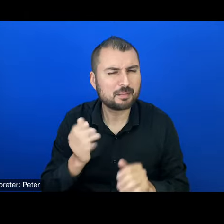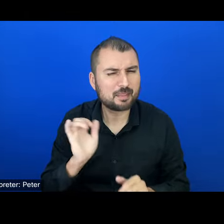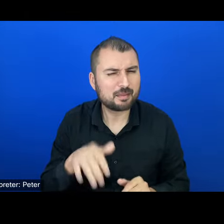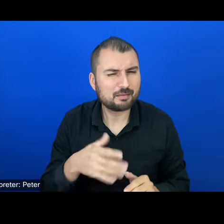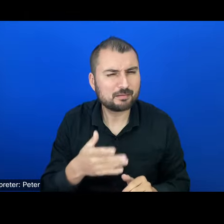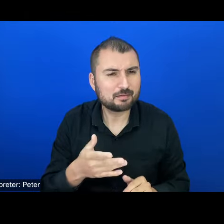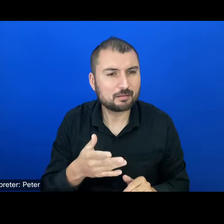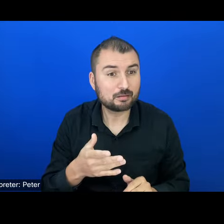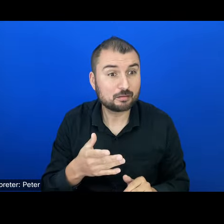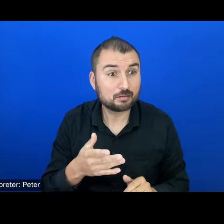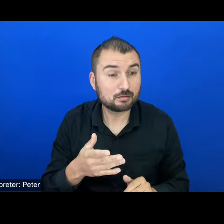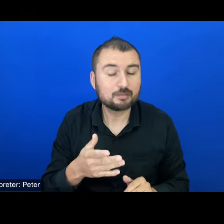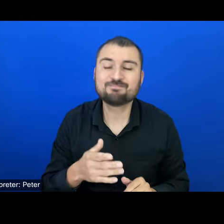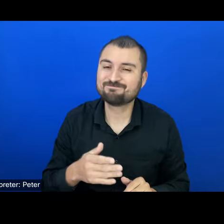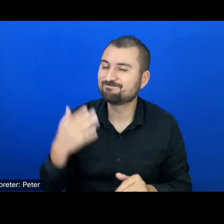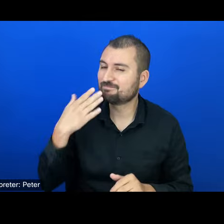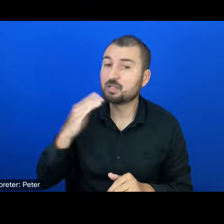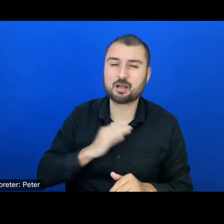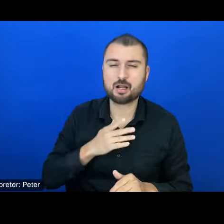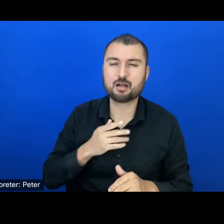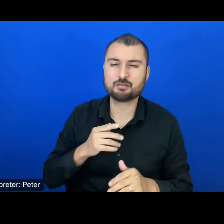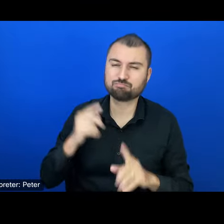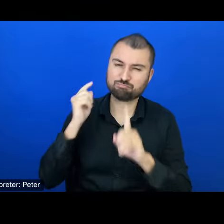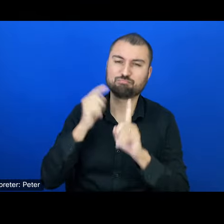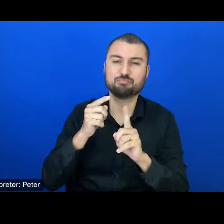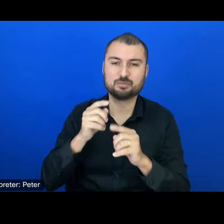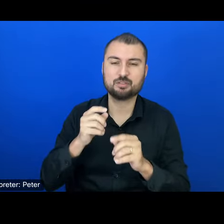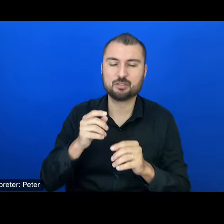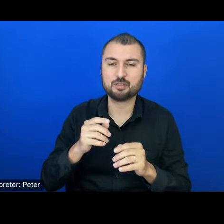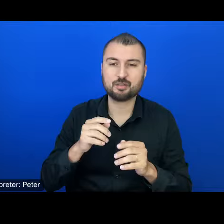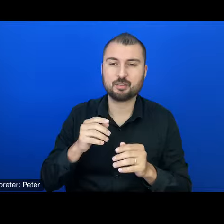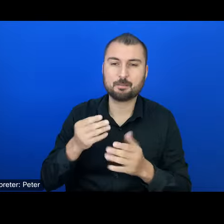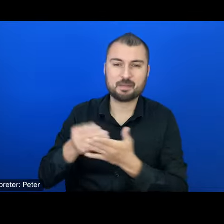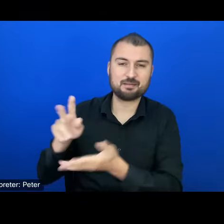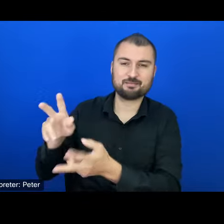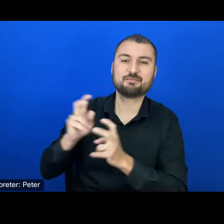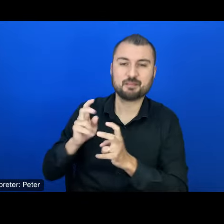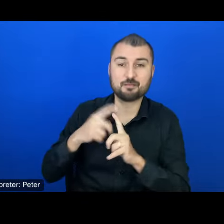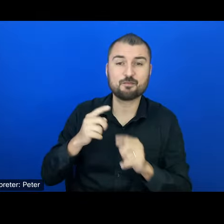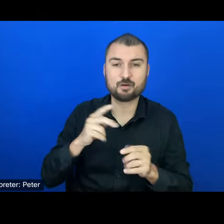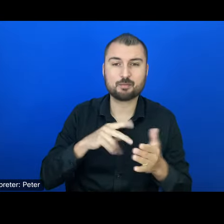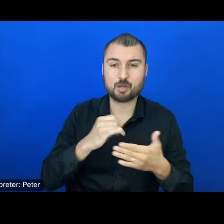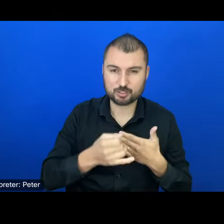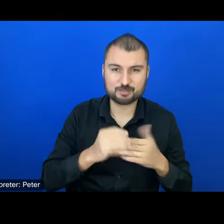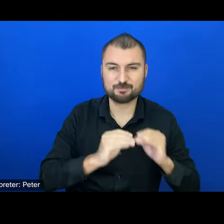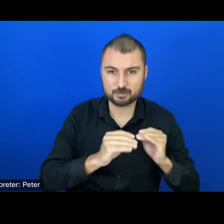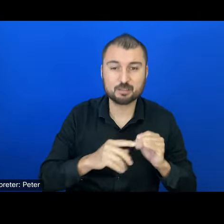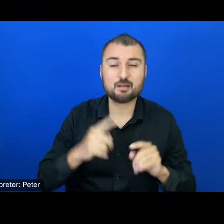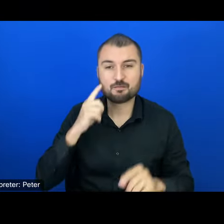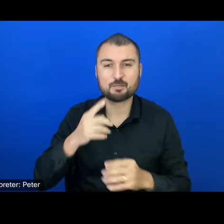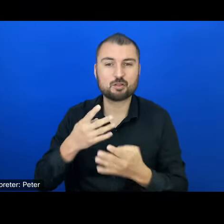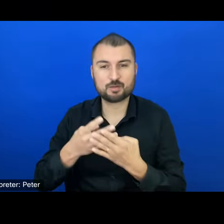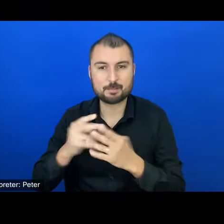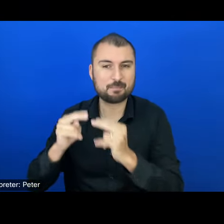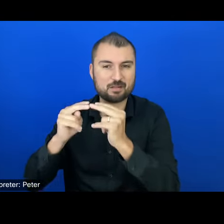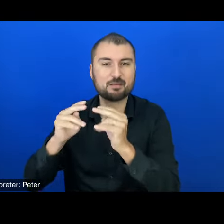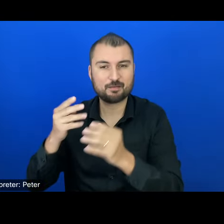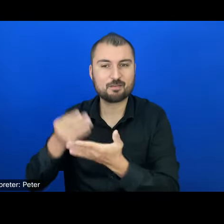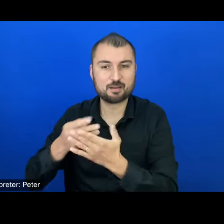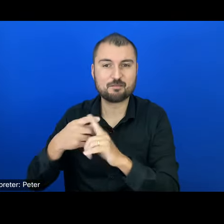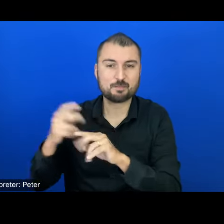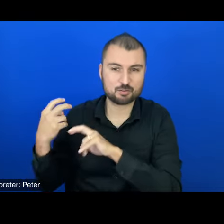Thank you, Mr. Chair. So our primary source for rehab and repair projects at the adult facility is from the Correctional Institutions Building Fund, which is a transfer from